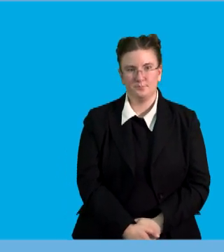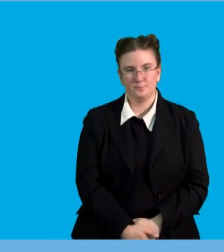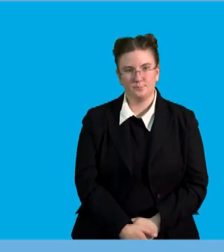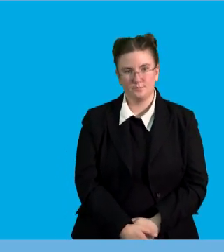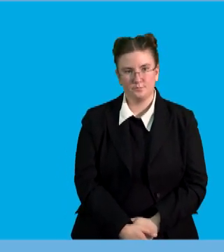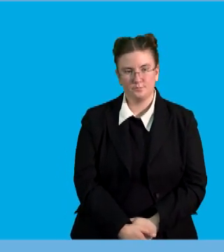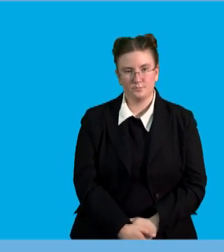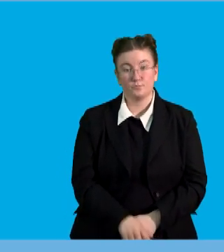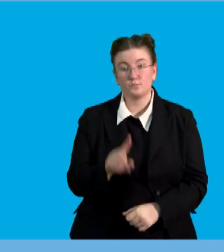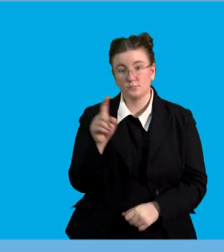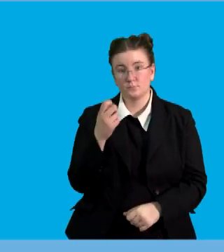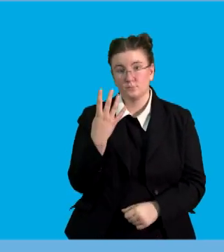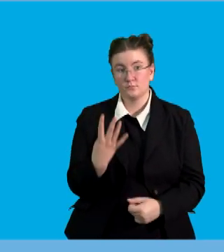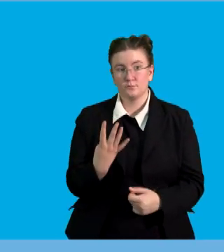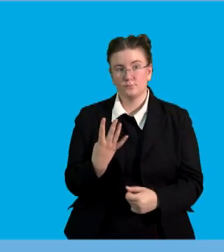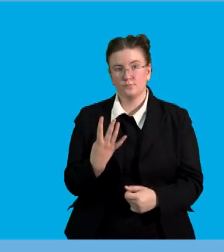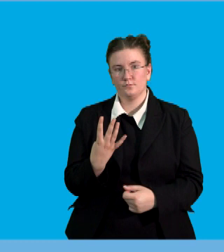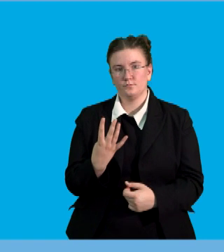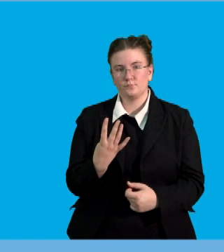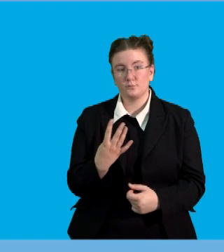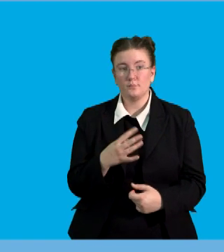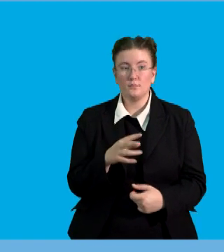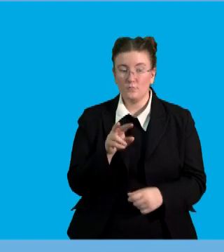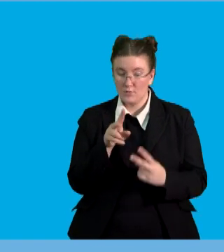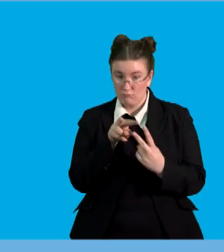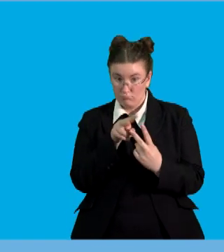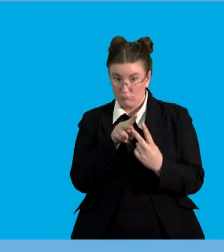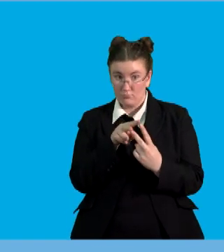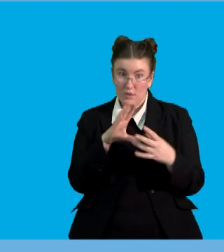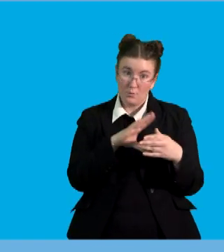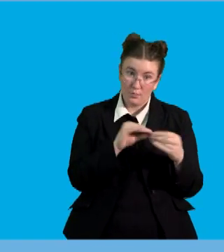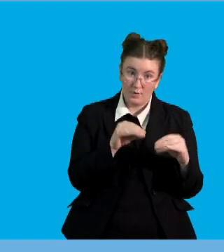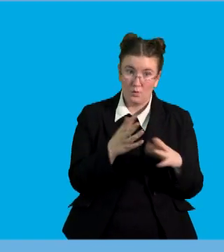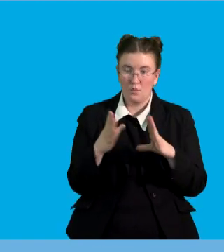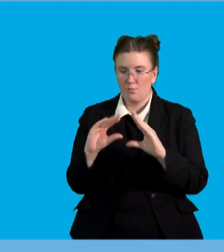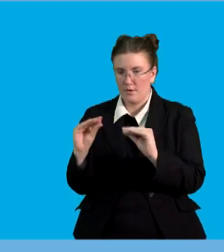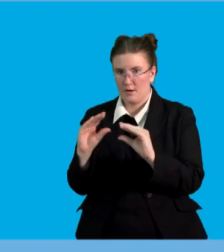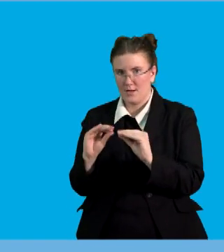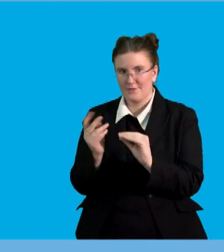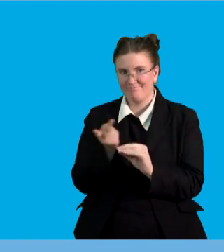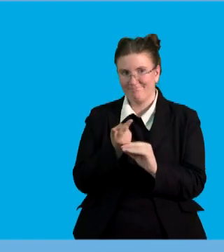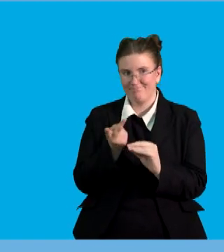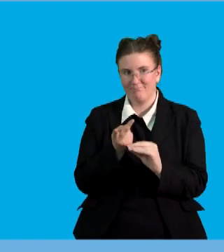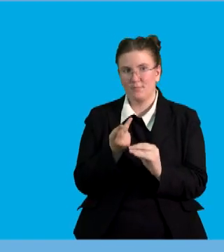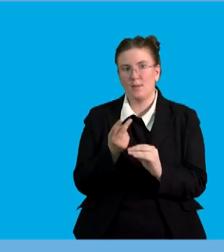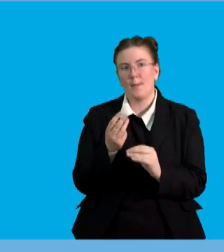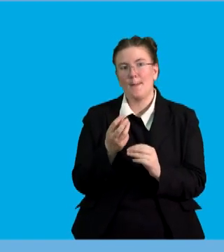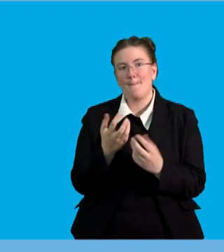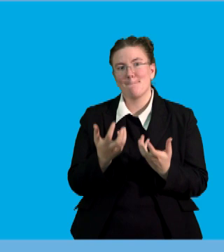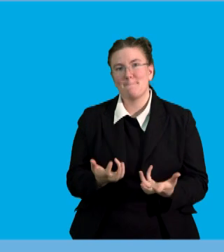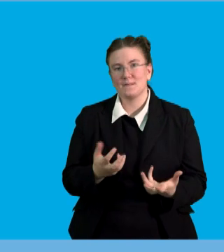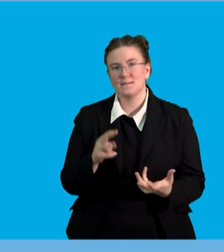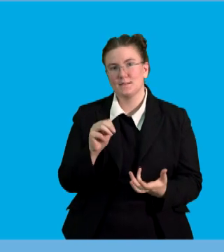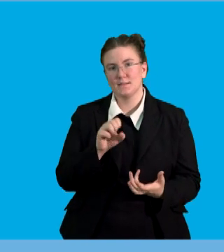There we go. Then question 4. Which one between the two, the brick or the loaf of bread,